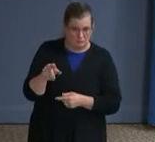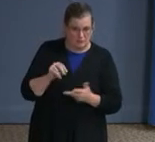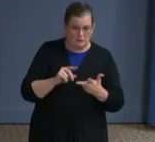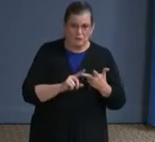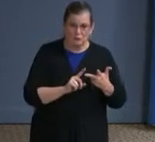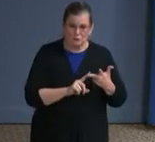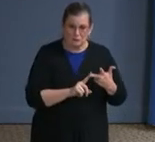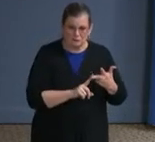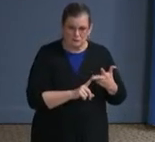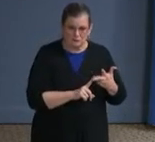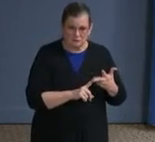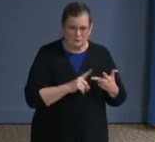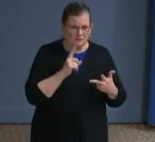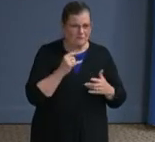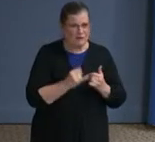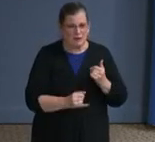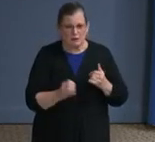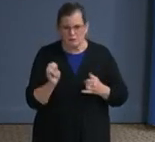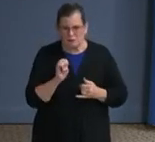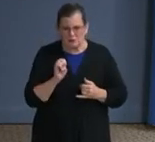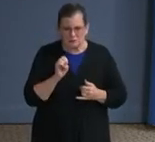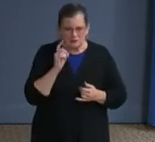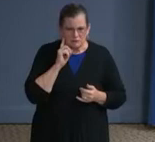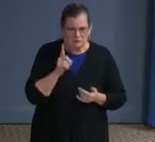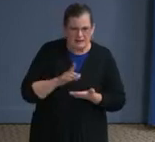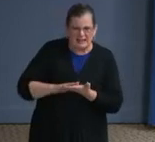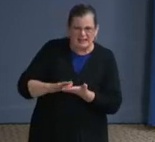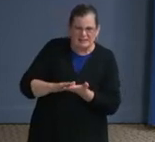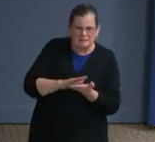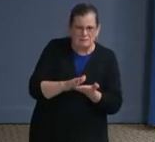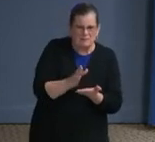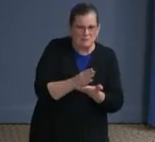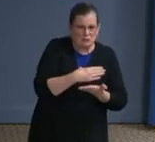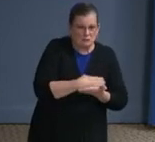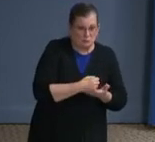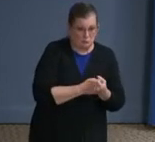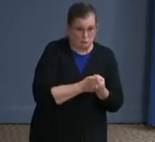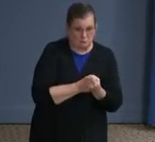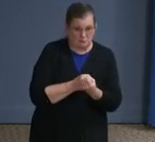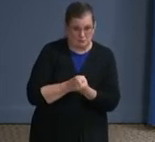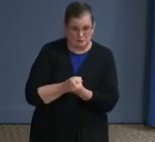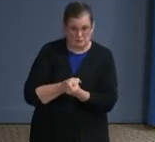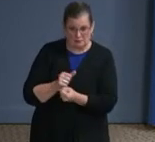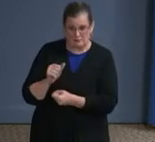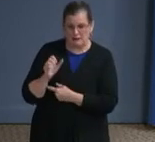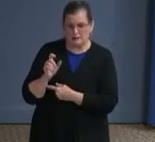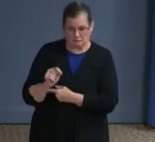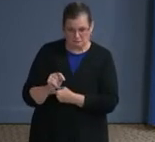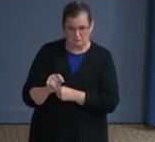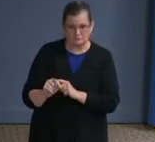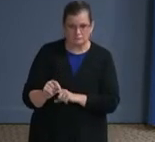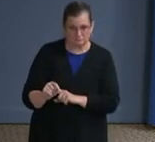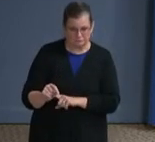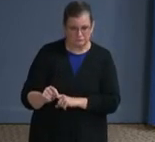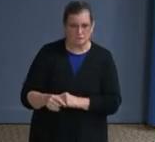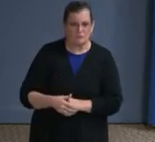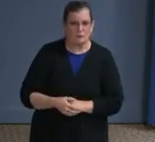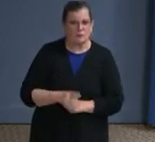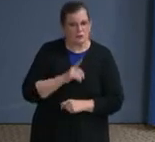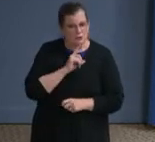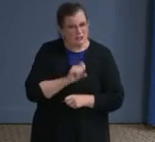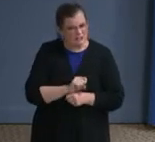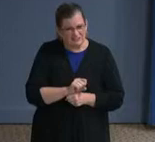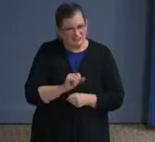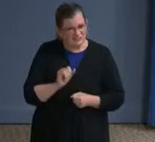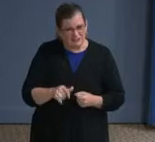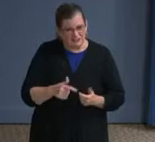just some cleanup with regard to the Budget Support Act, getting that in place right away. That's really, as quickly as I